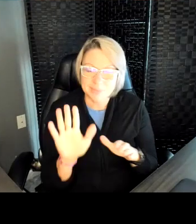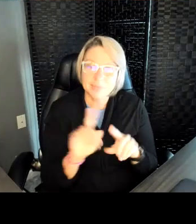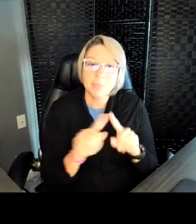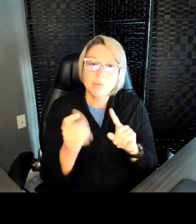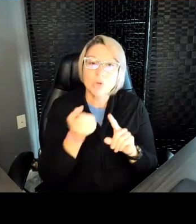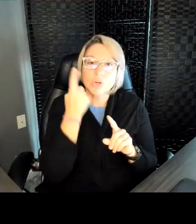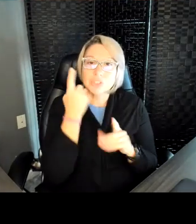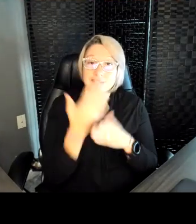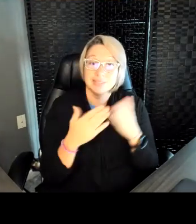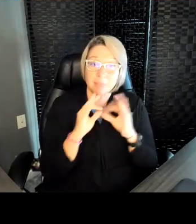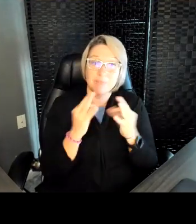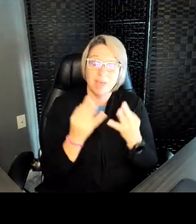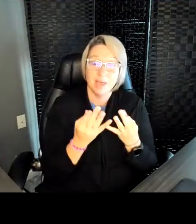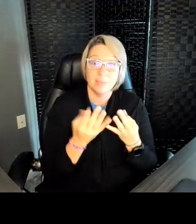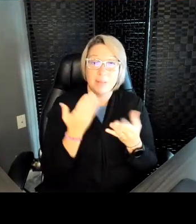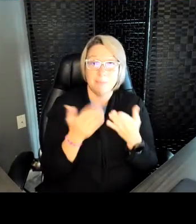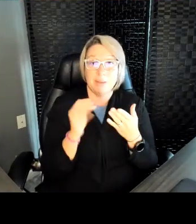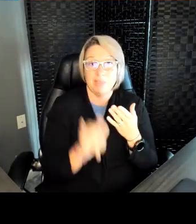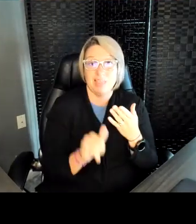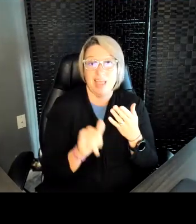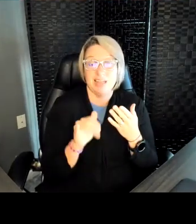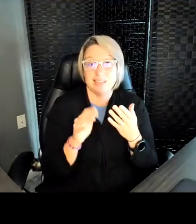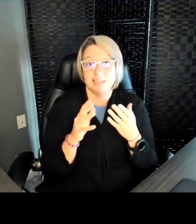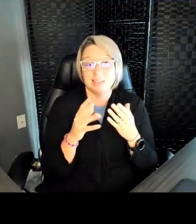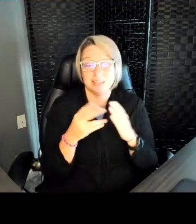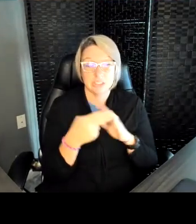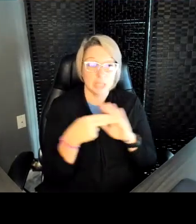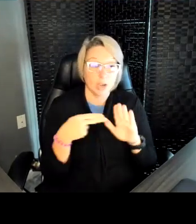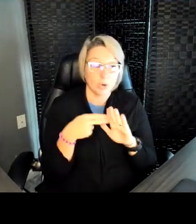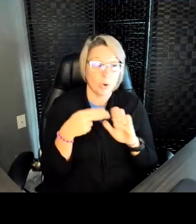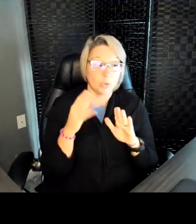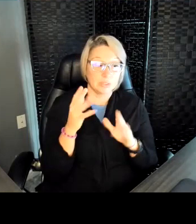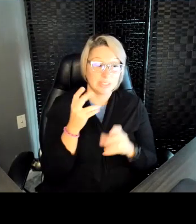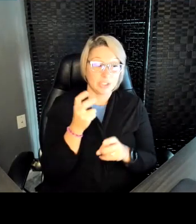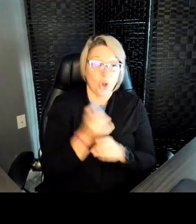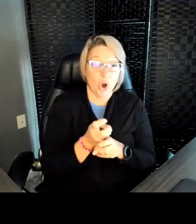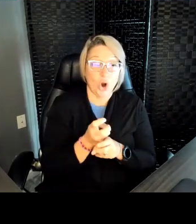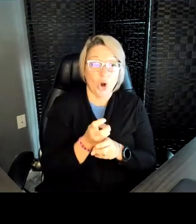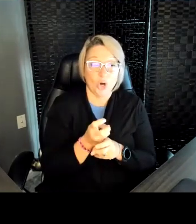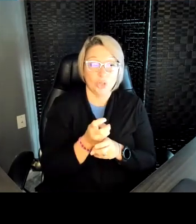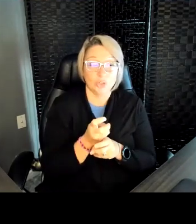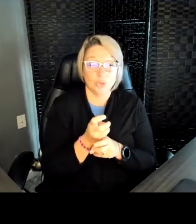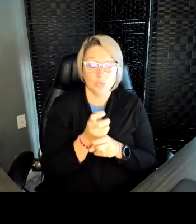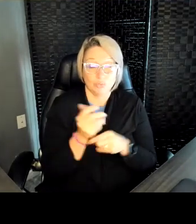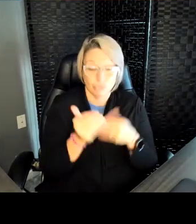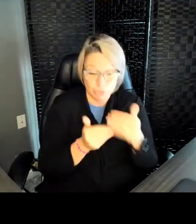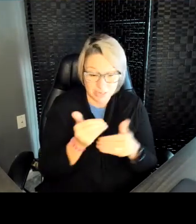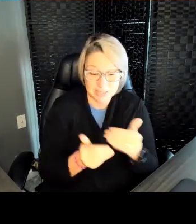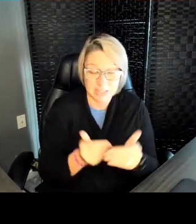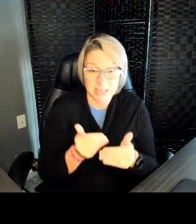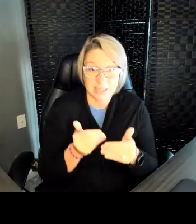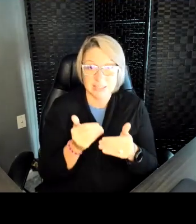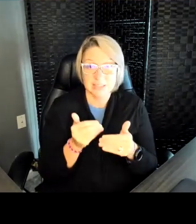may be terminology or diagnoses that are hard to first process and even later